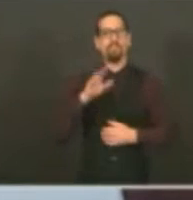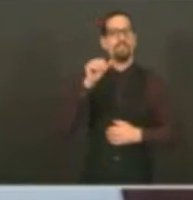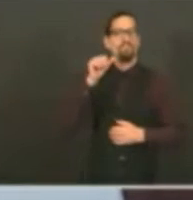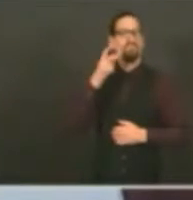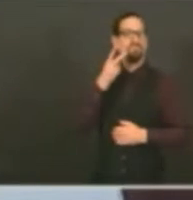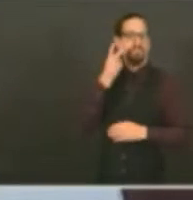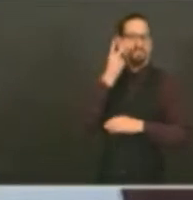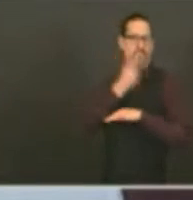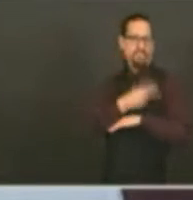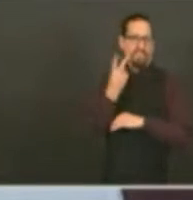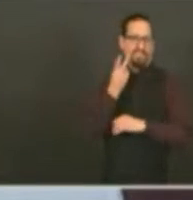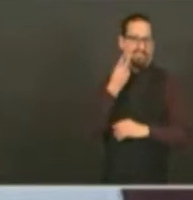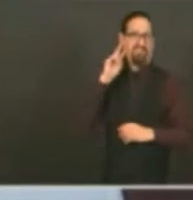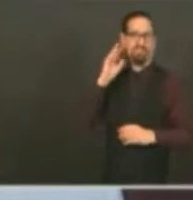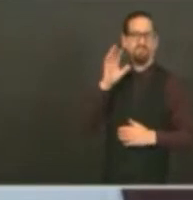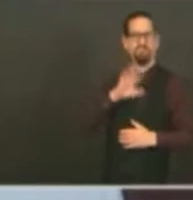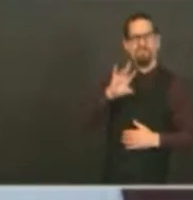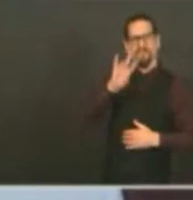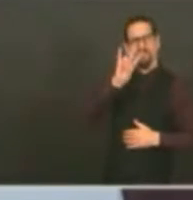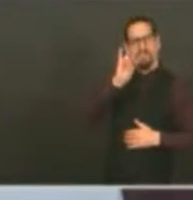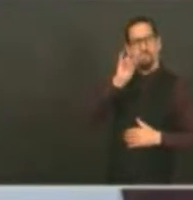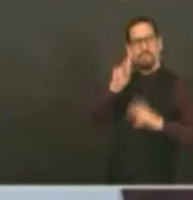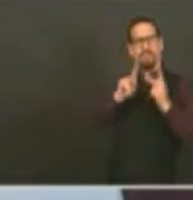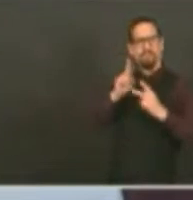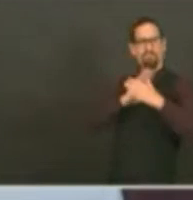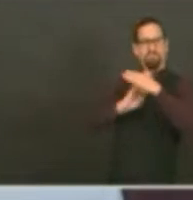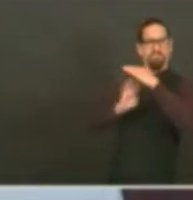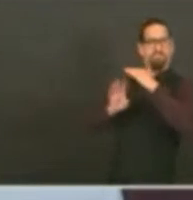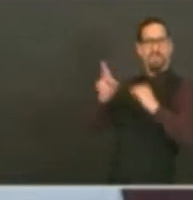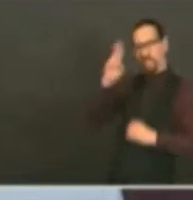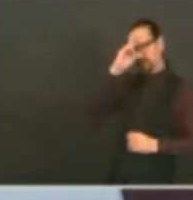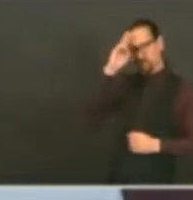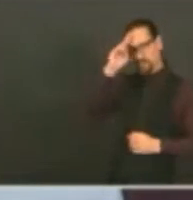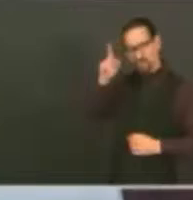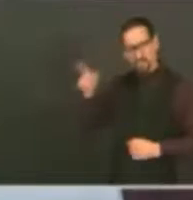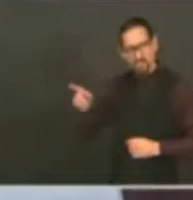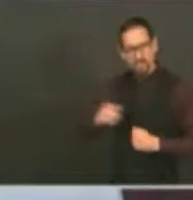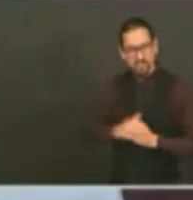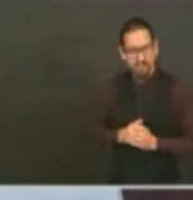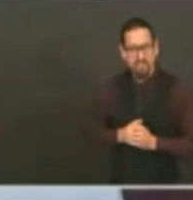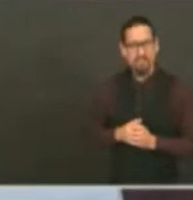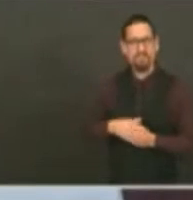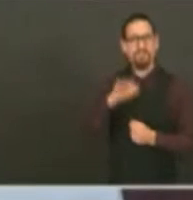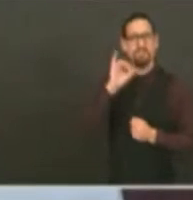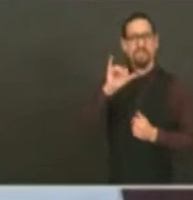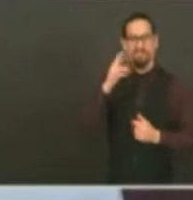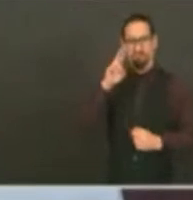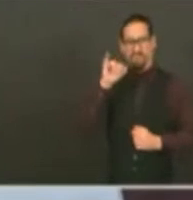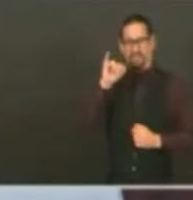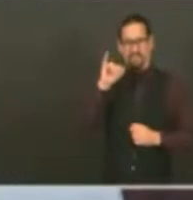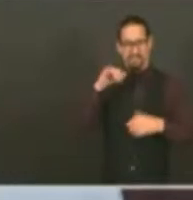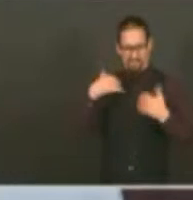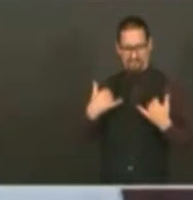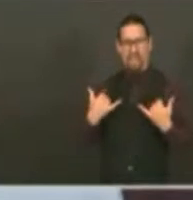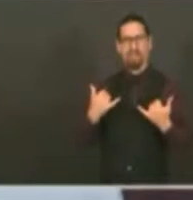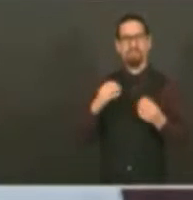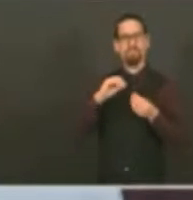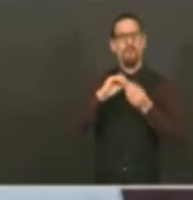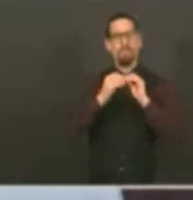COVID-19. You may have seen that Rhode Island is #1 in America for cases per